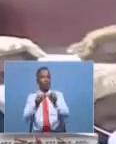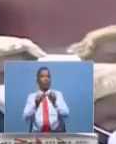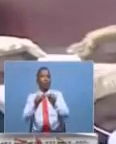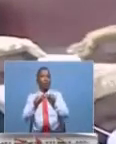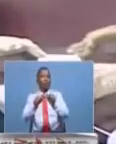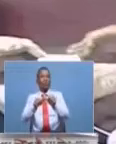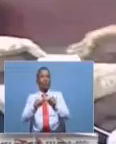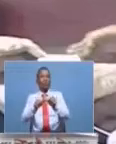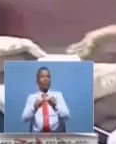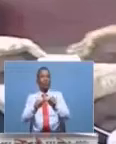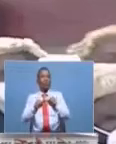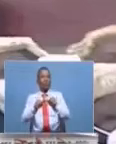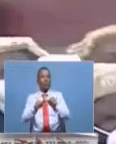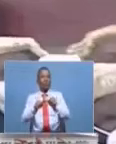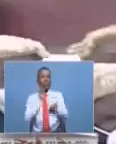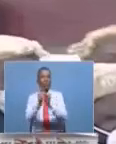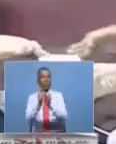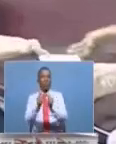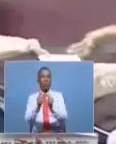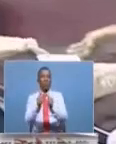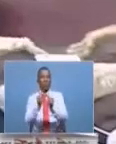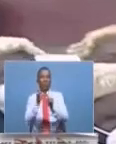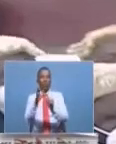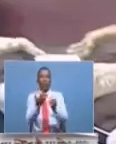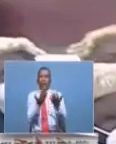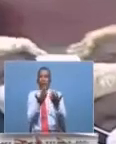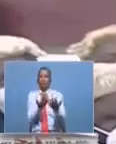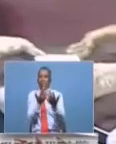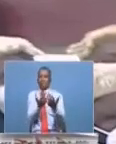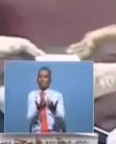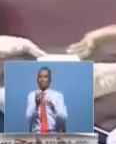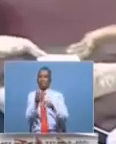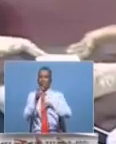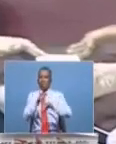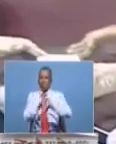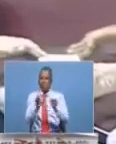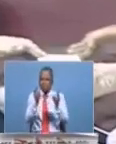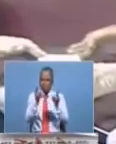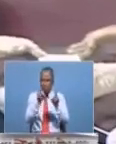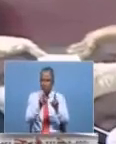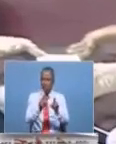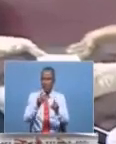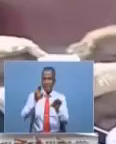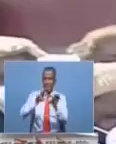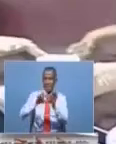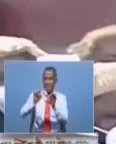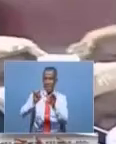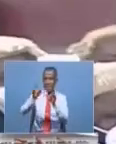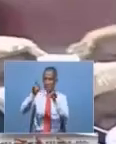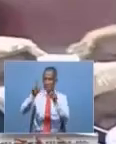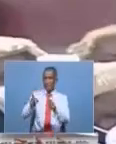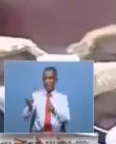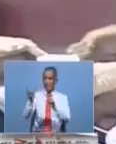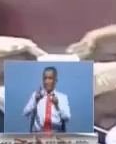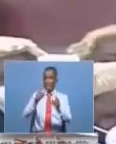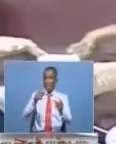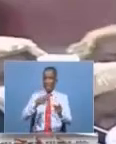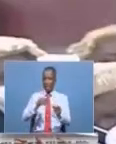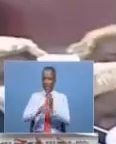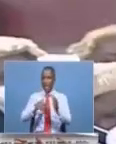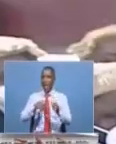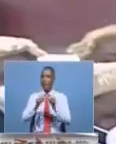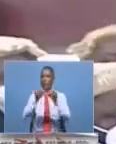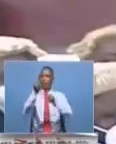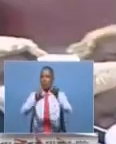matter. I will await the time when the chairperson enters the witness box or whatsoever. So, my